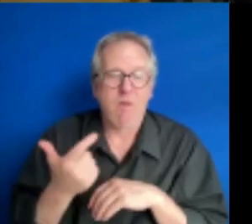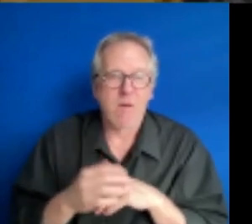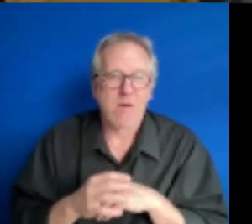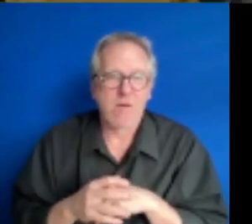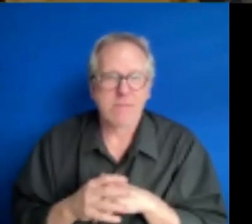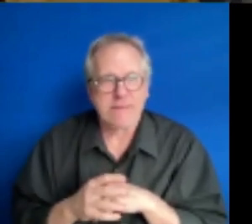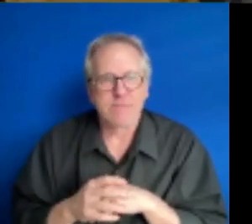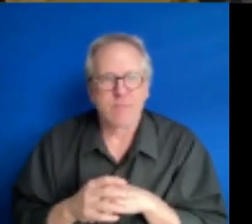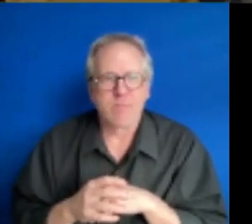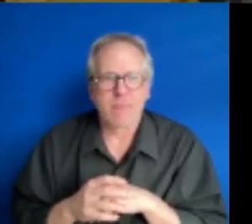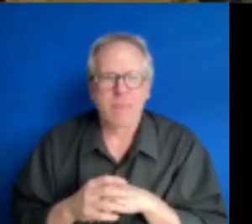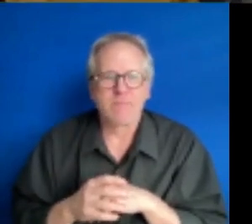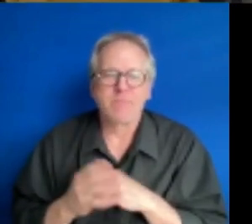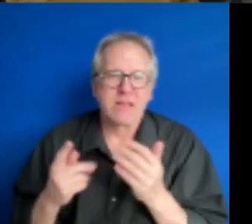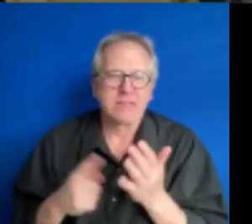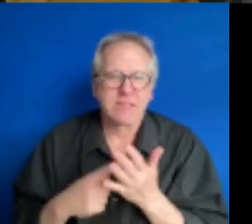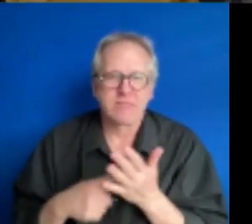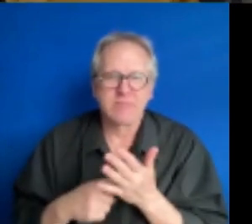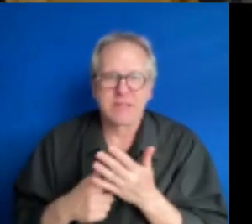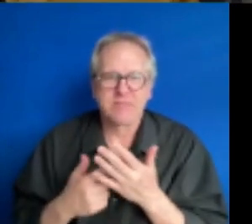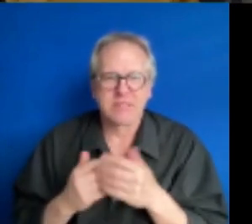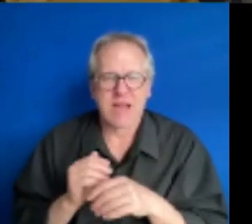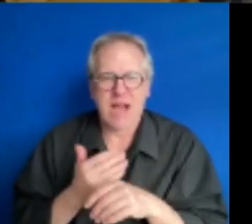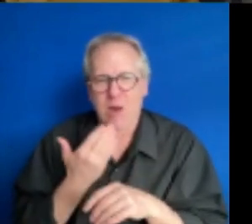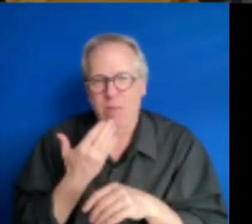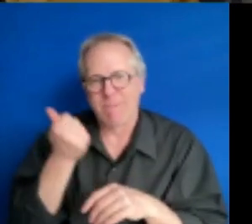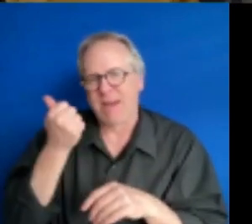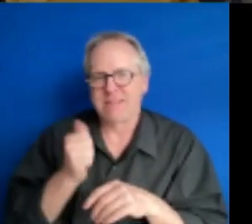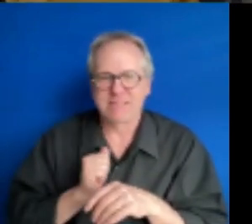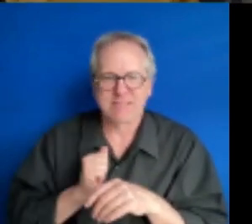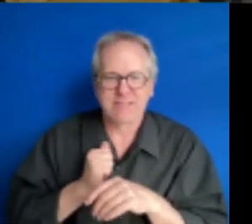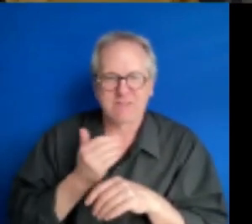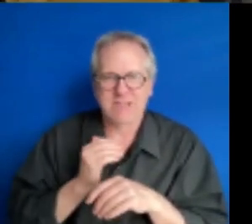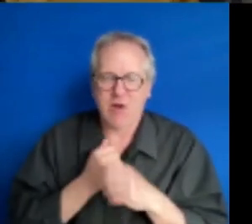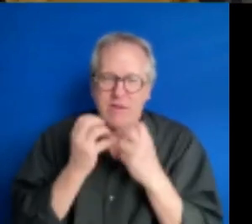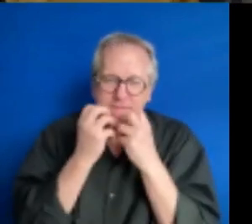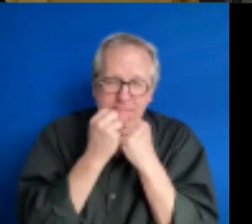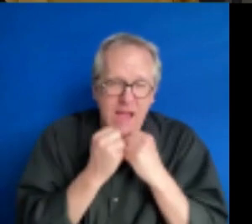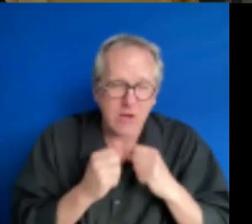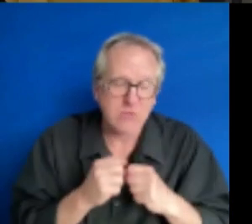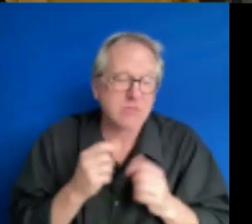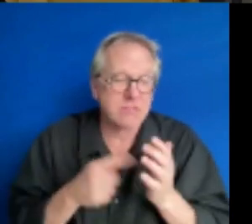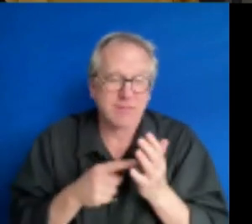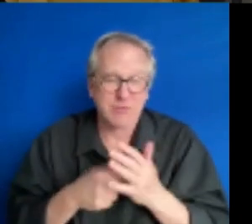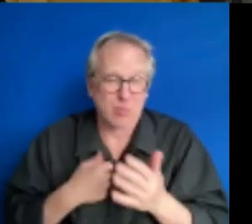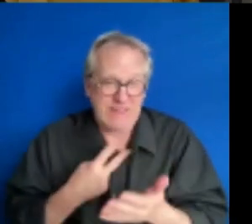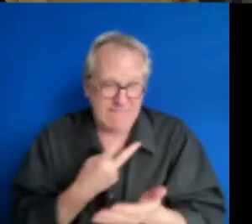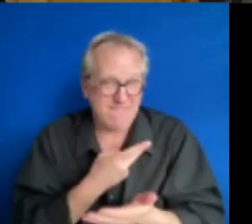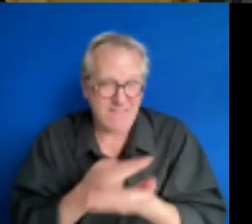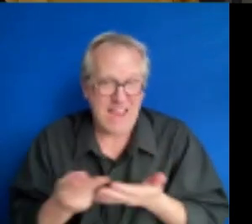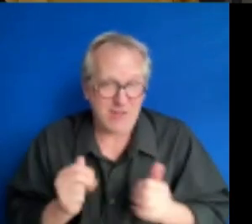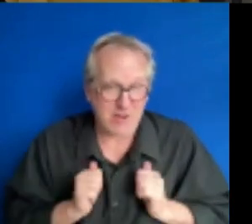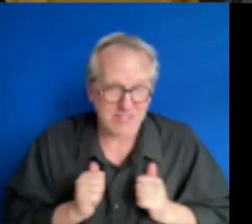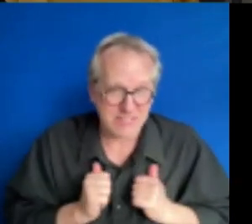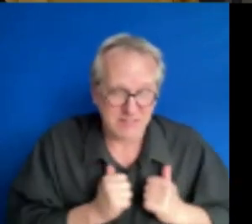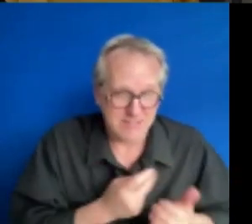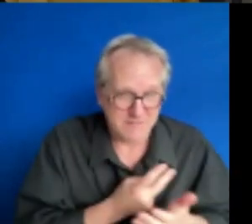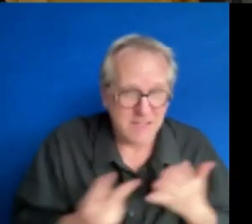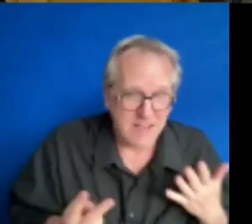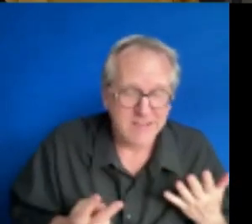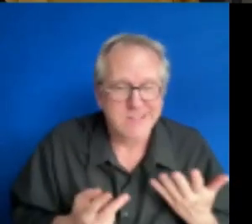sometimes fail to live up to our best selves and our best values. And we have to understand